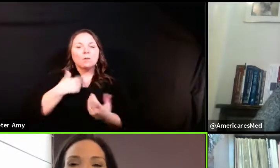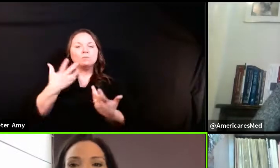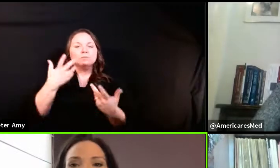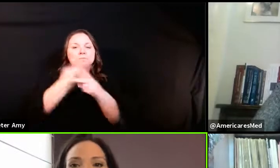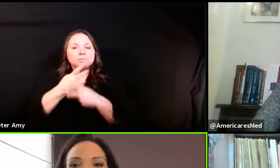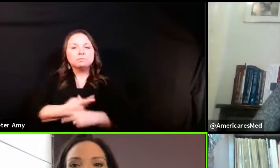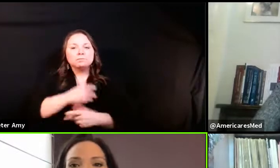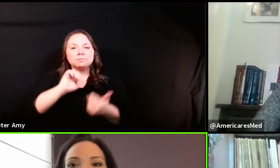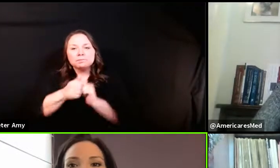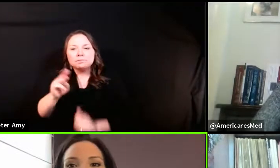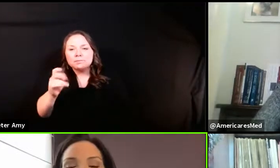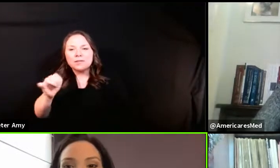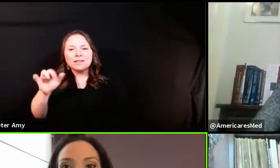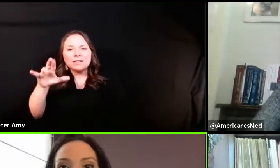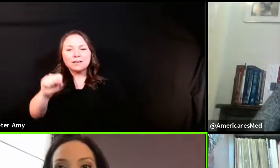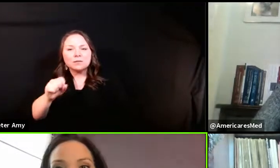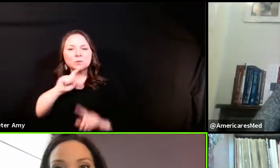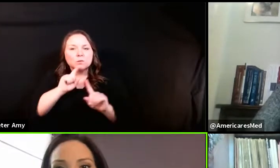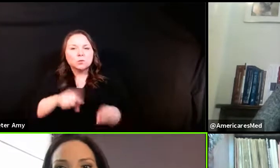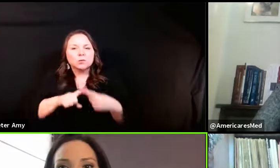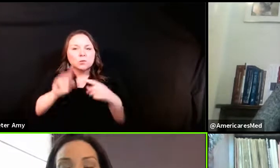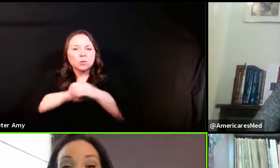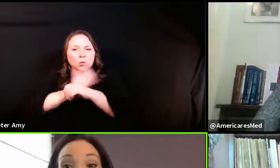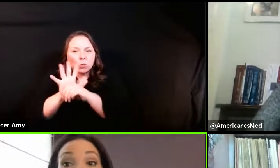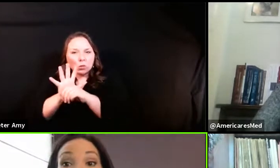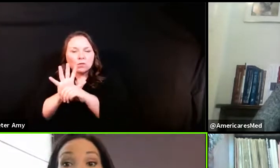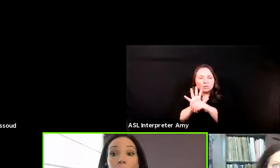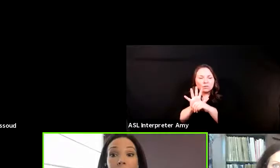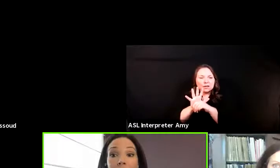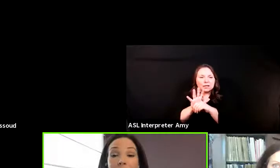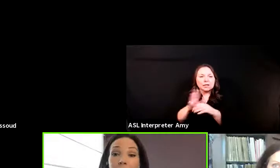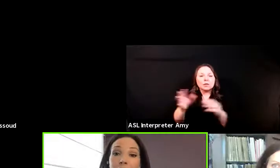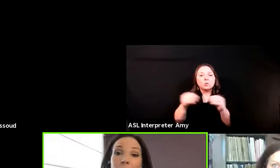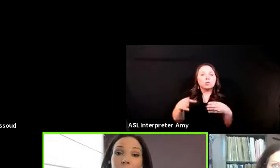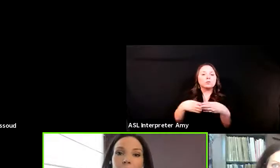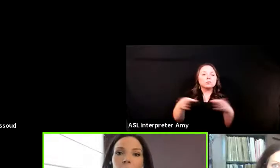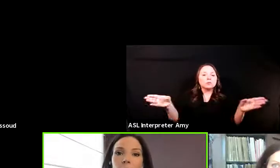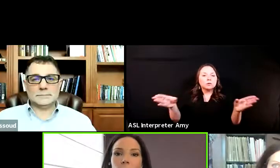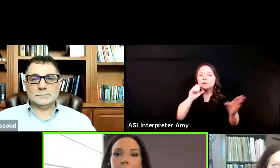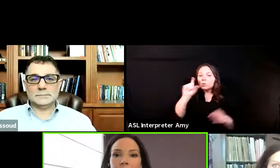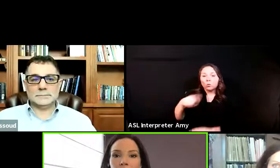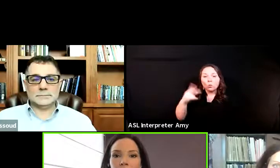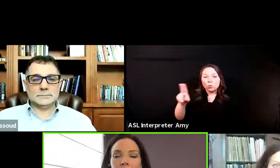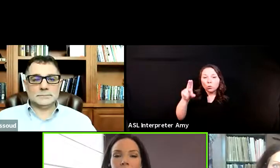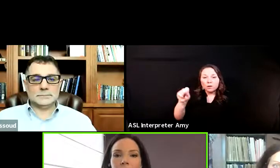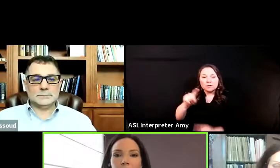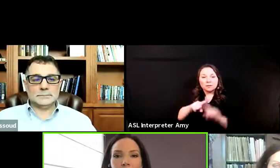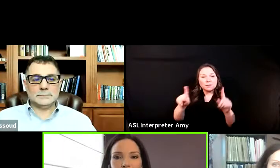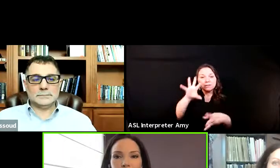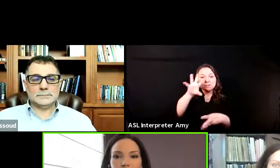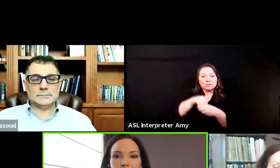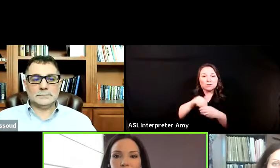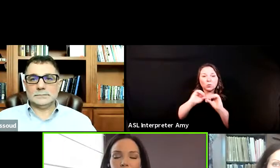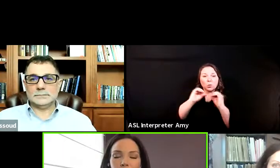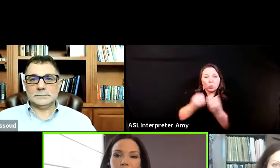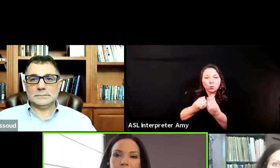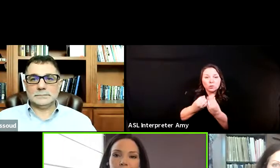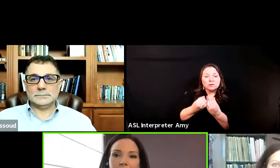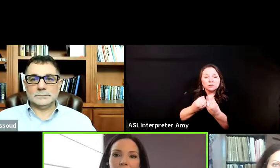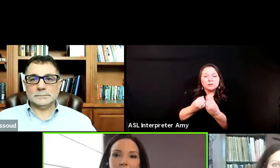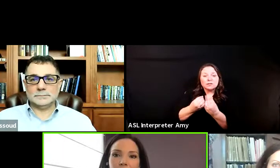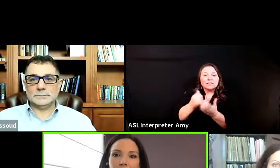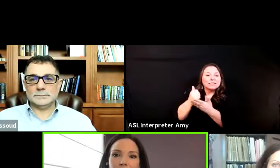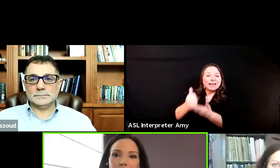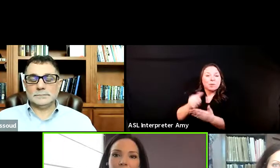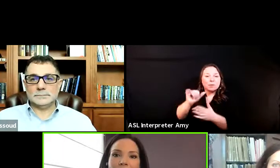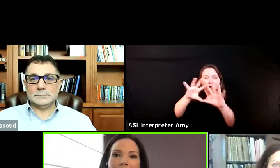how Americares is responding to COVID-19 more broadly, not just in the US, and also what the organization is hoping the global response will